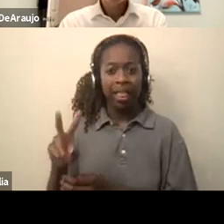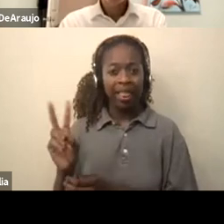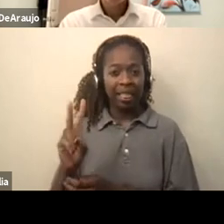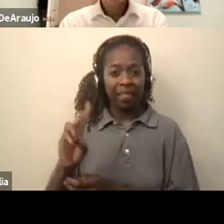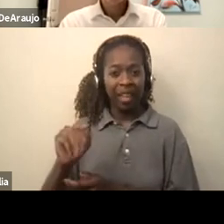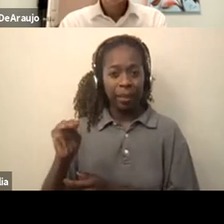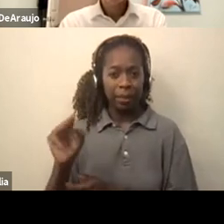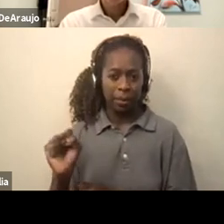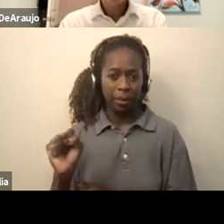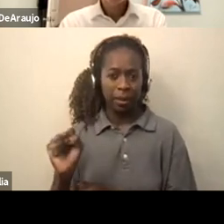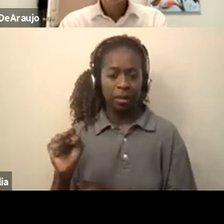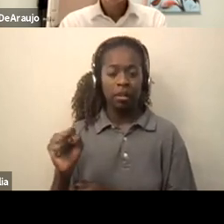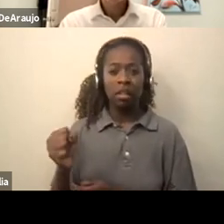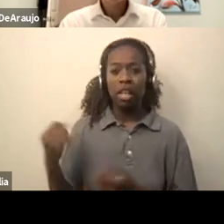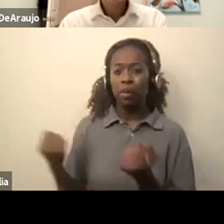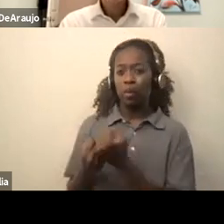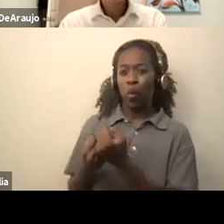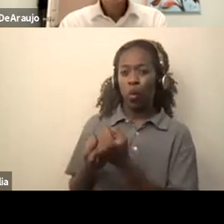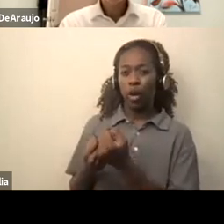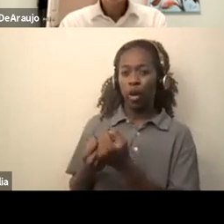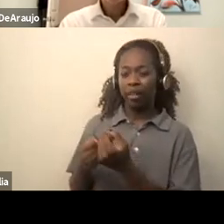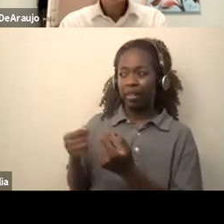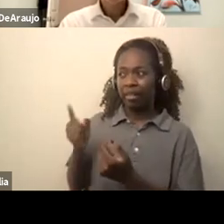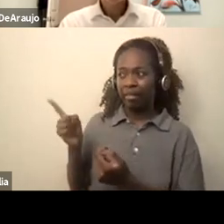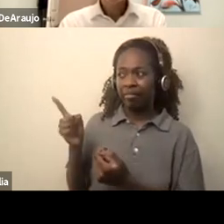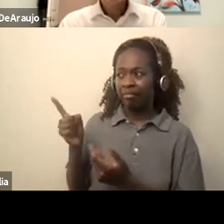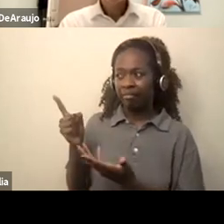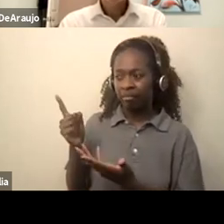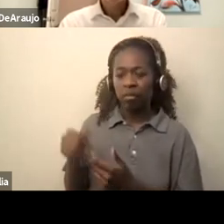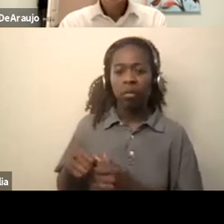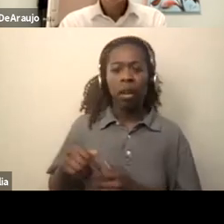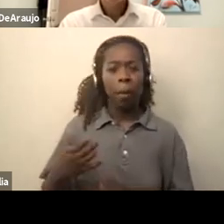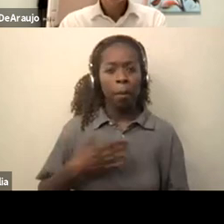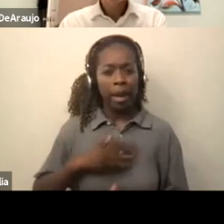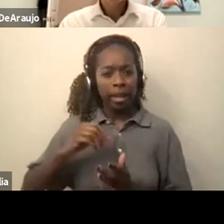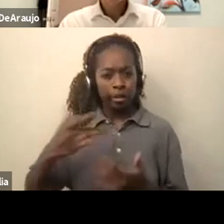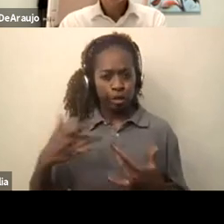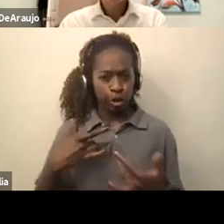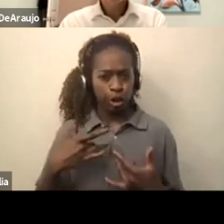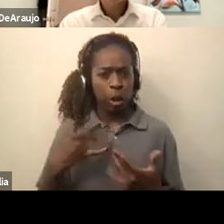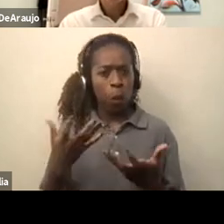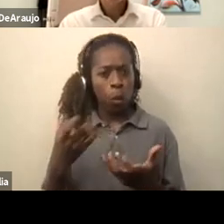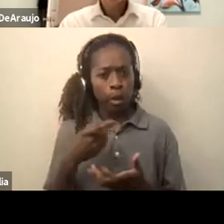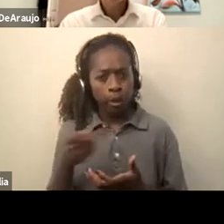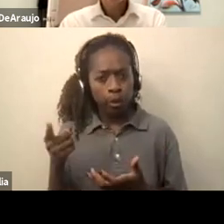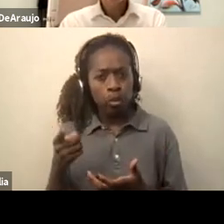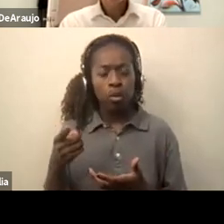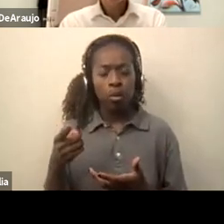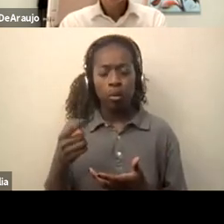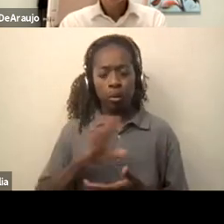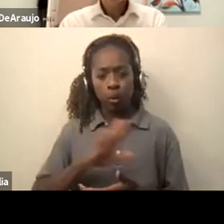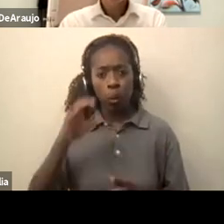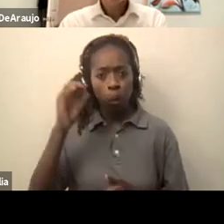instead my hope tonight is that anyone in the mission health community who cares about these issues align their concerns and the voices with the